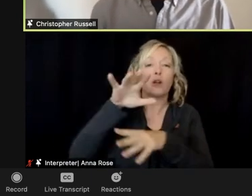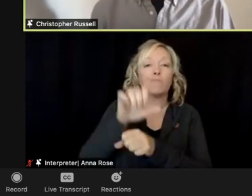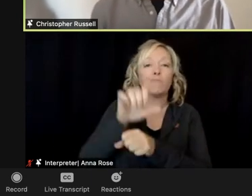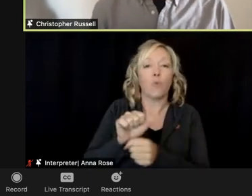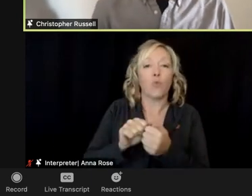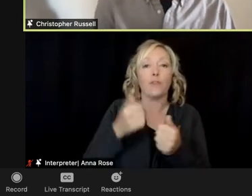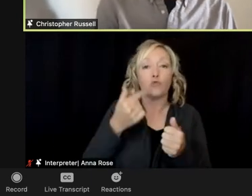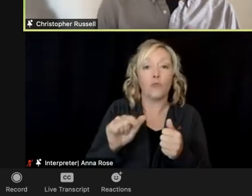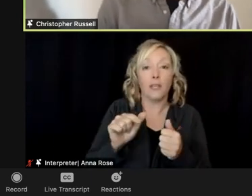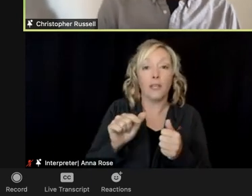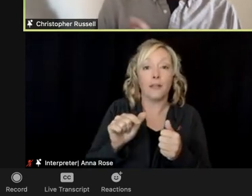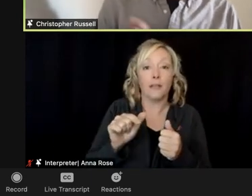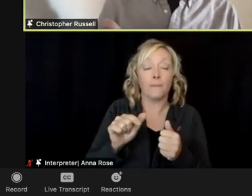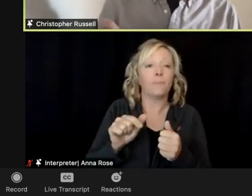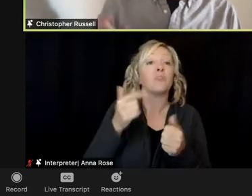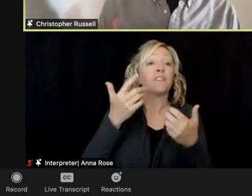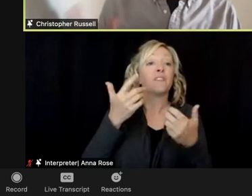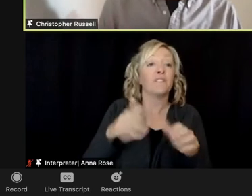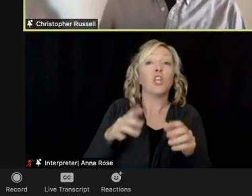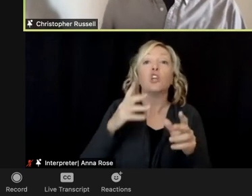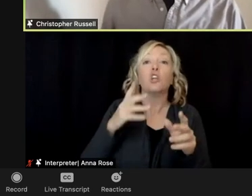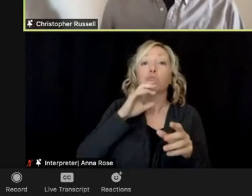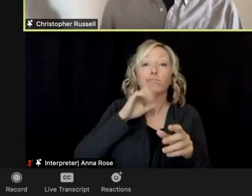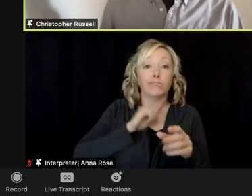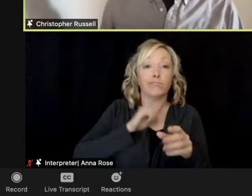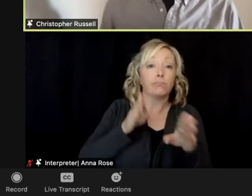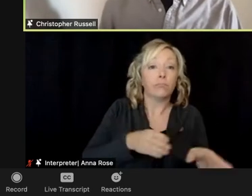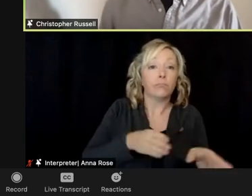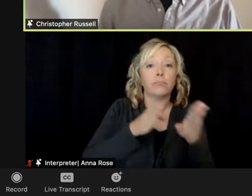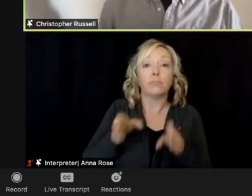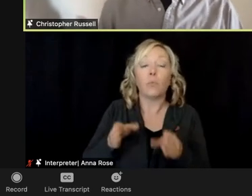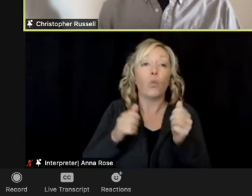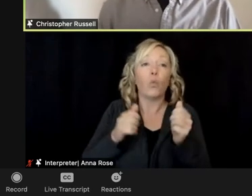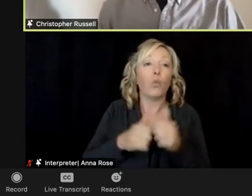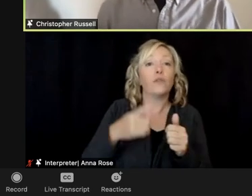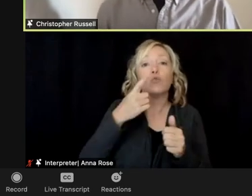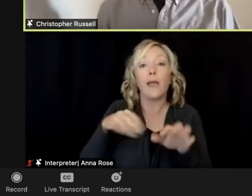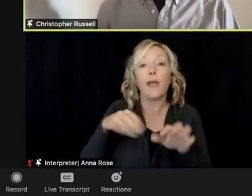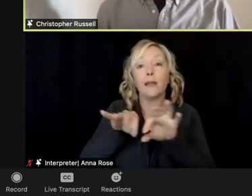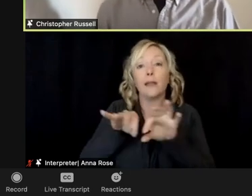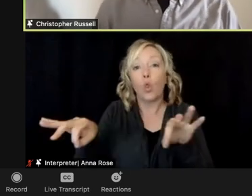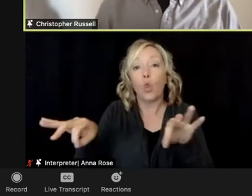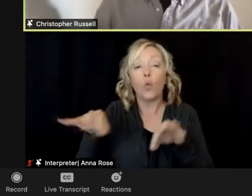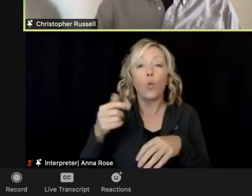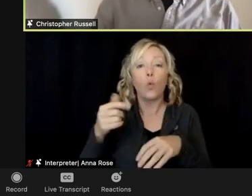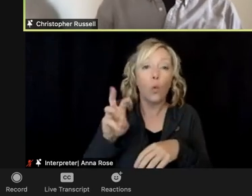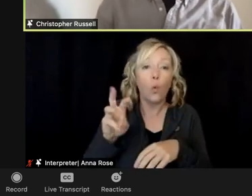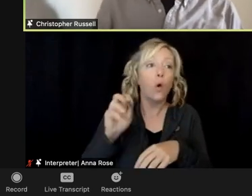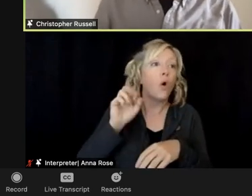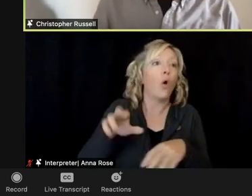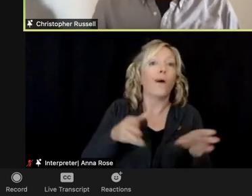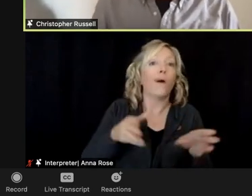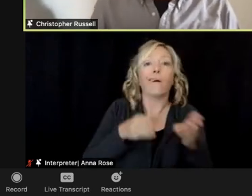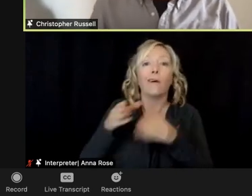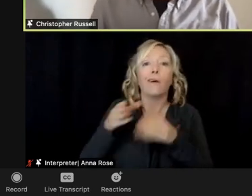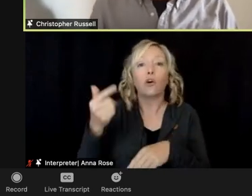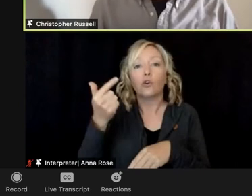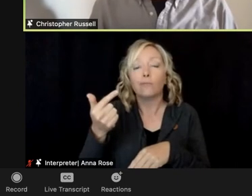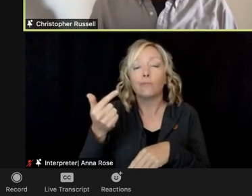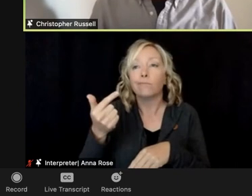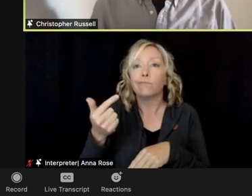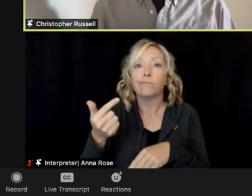up. Or now maybe the green pom pom will make his heart rate go up. And we can kind of take it from there. So even that